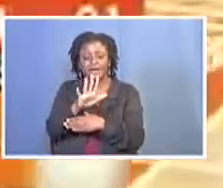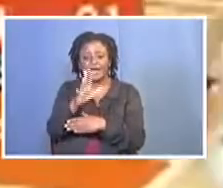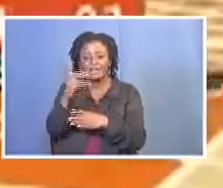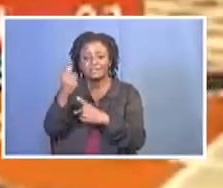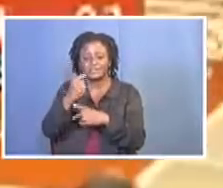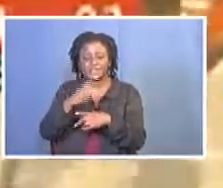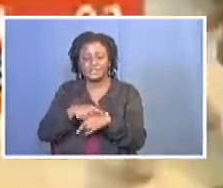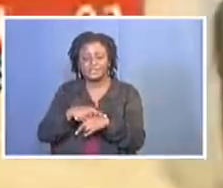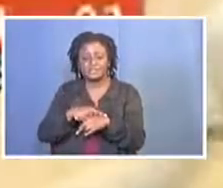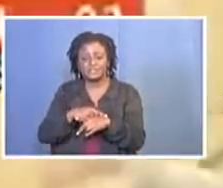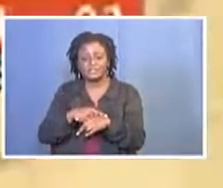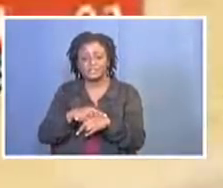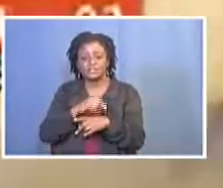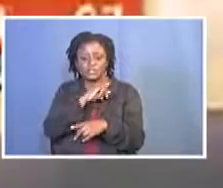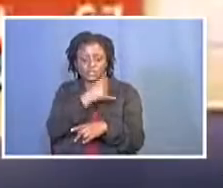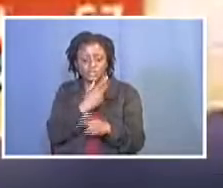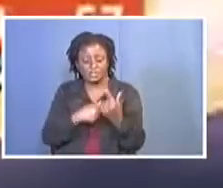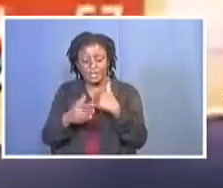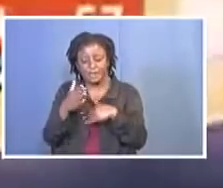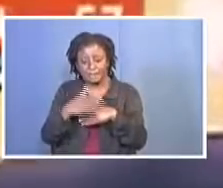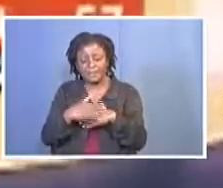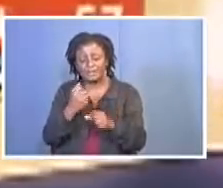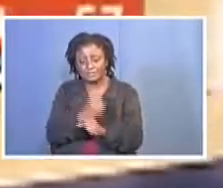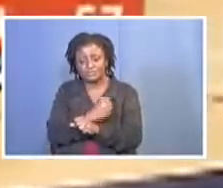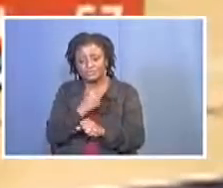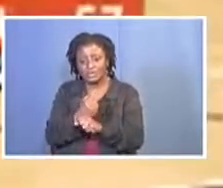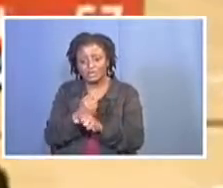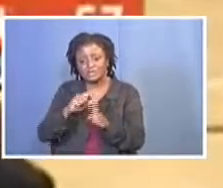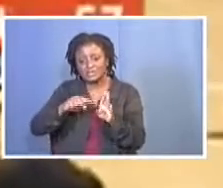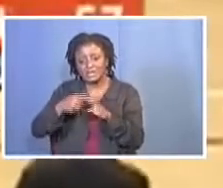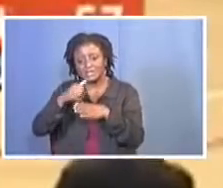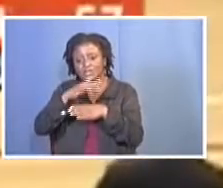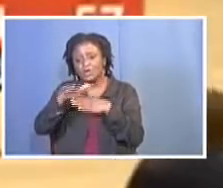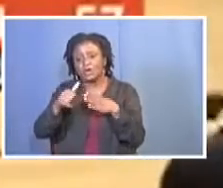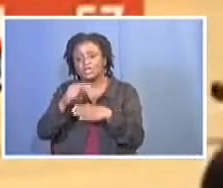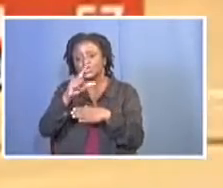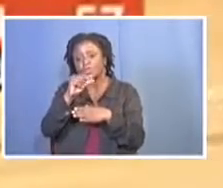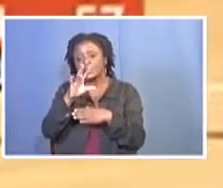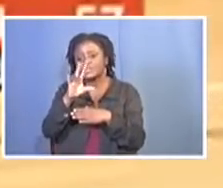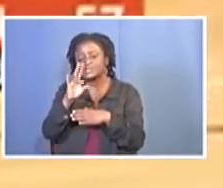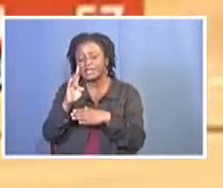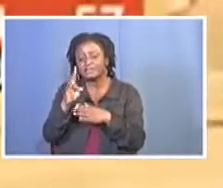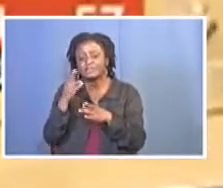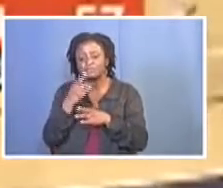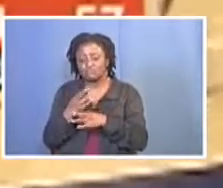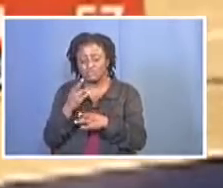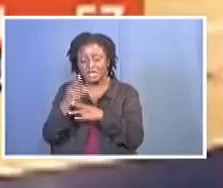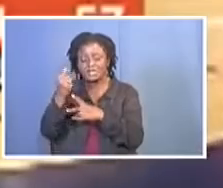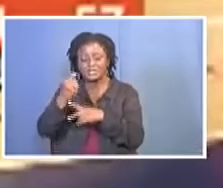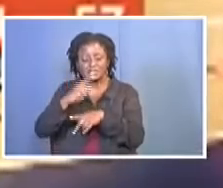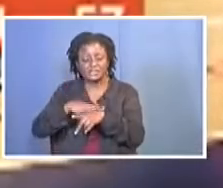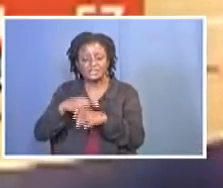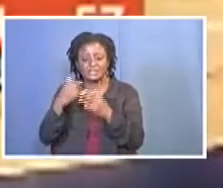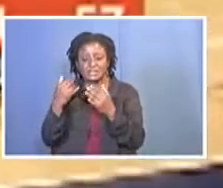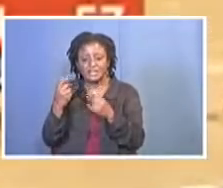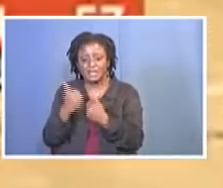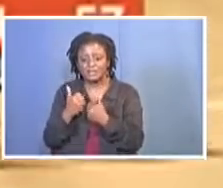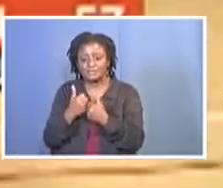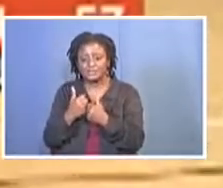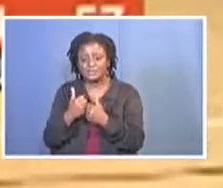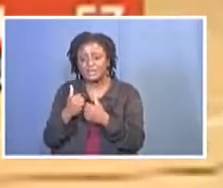with a vengeance, starting in all 27 regular season games she played in, tallying 18 double-doubles and averaging a